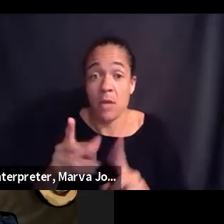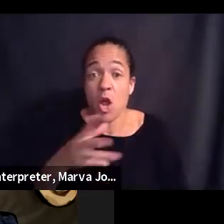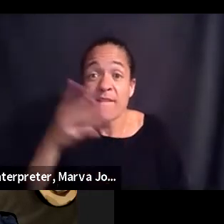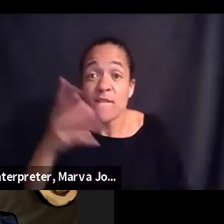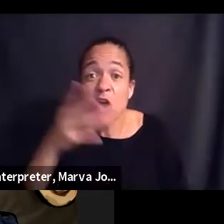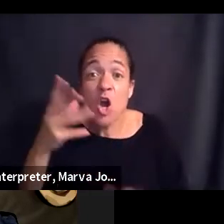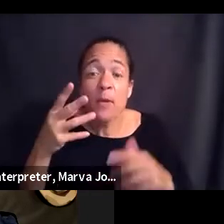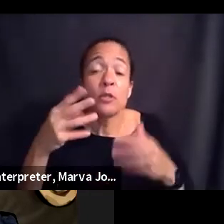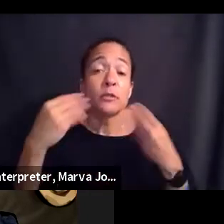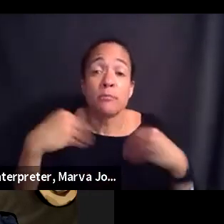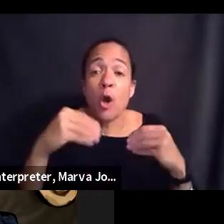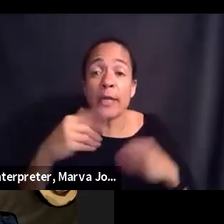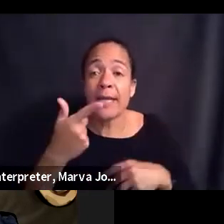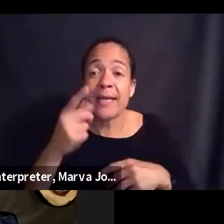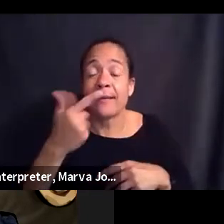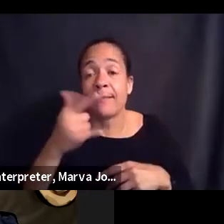card or things of that matter.